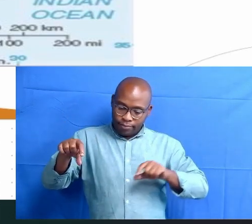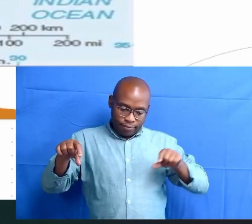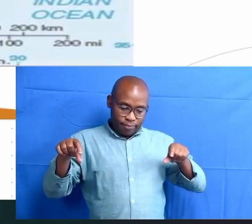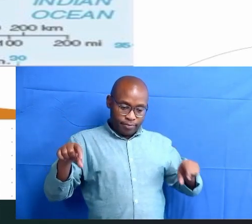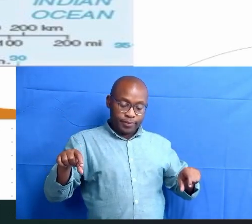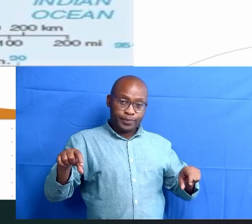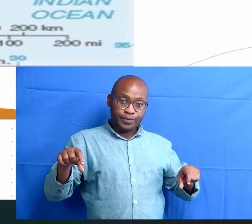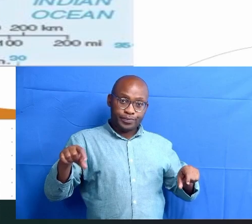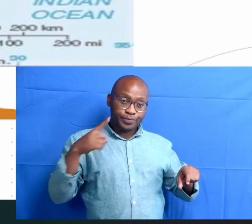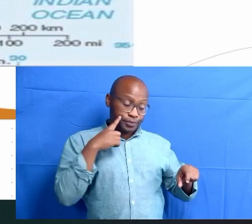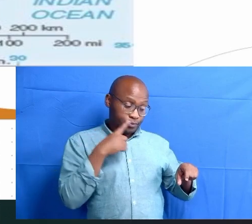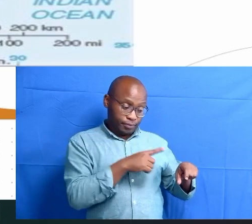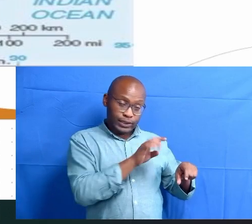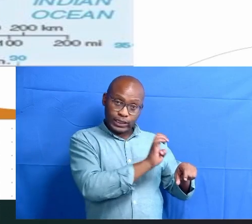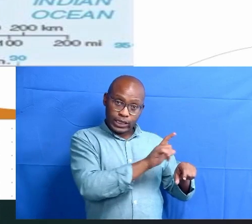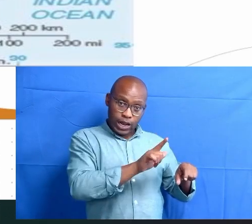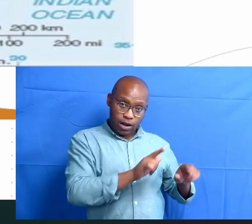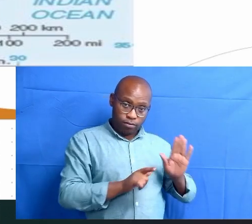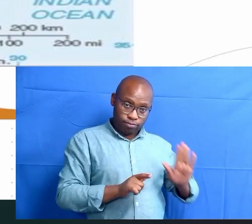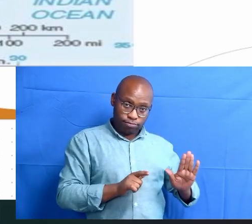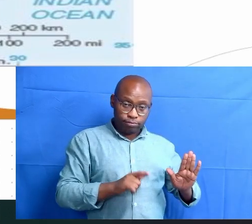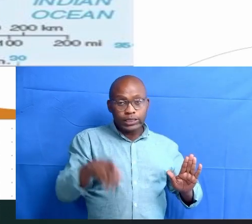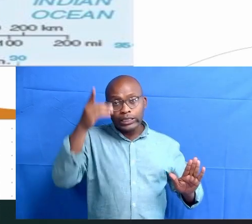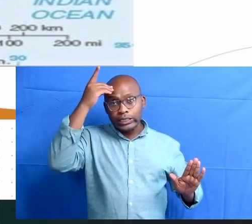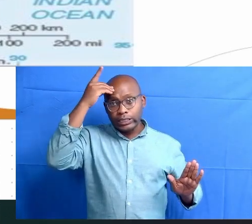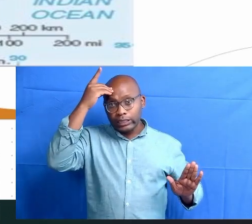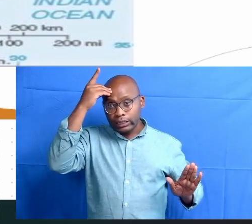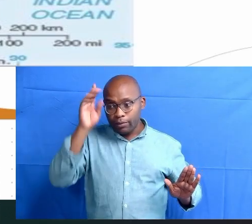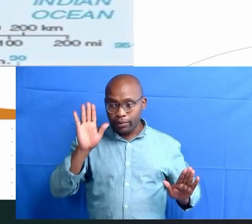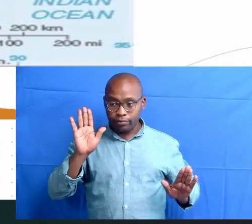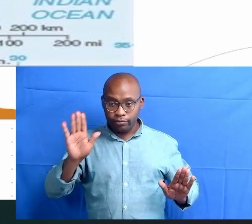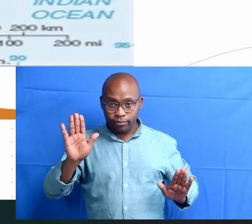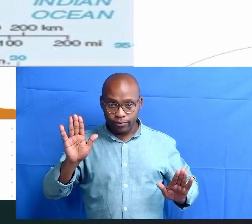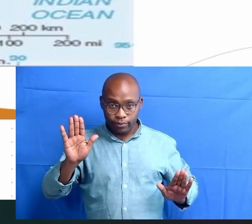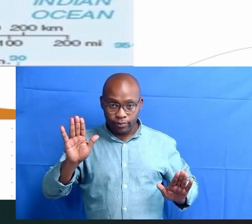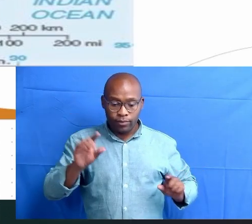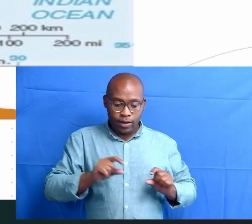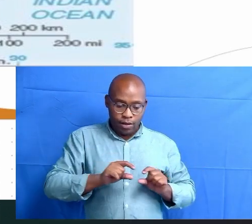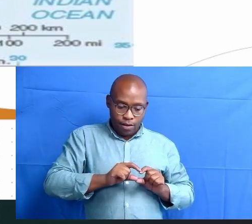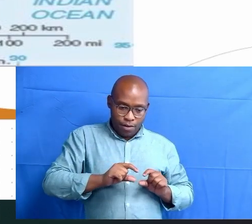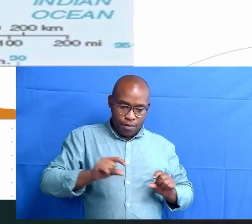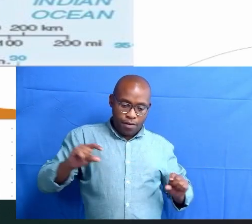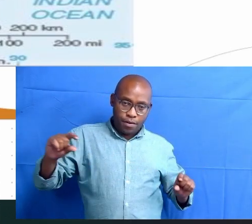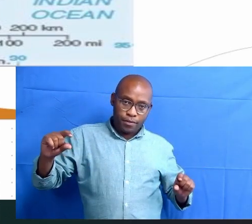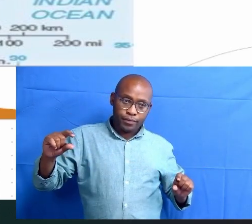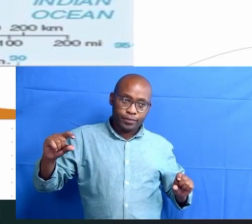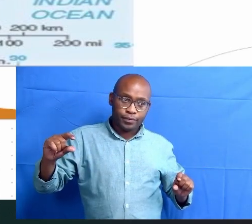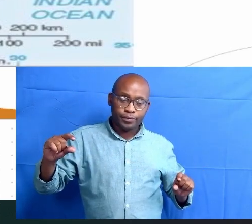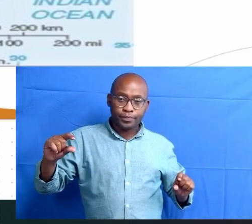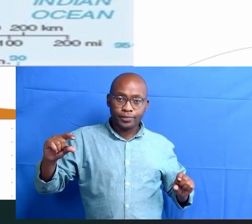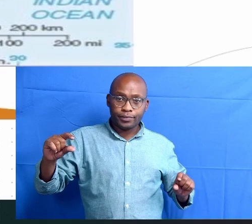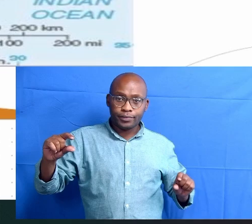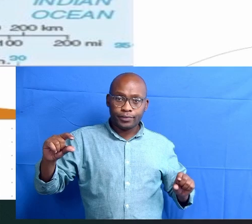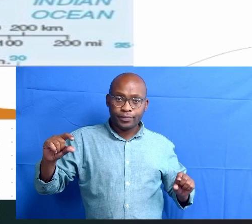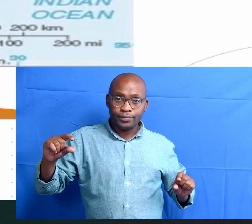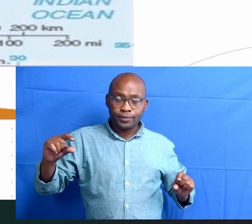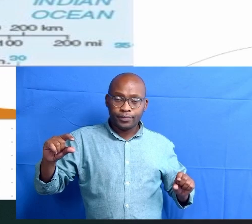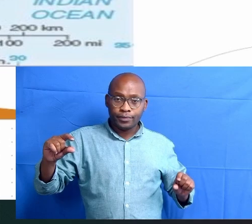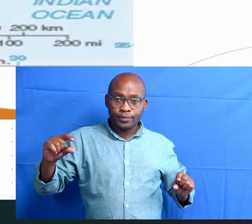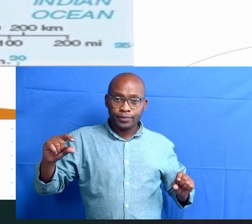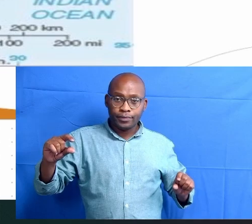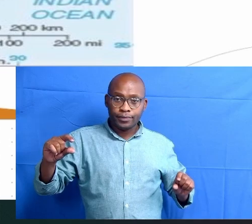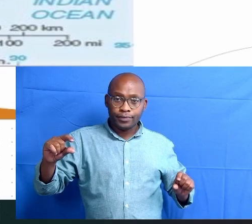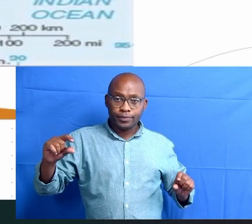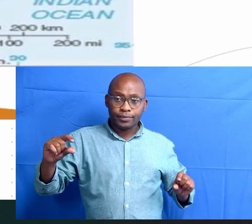Durban. Now here is East London and Durban. Now if I'm saying the East London and Durban, now my ruler, which are